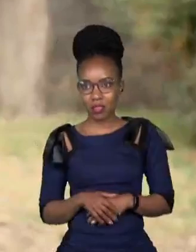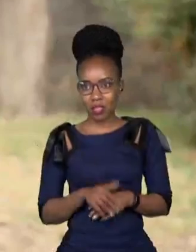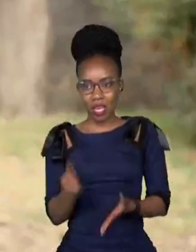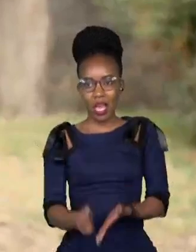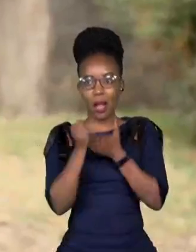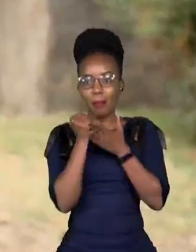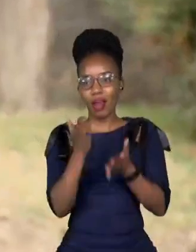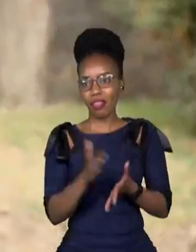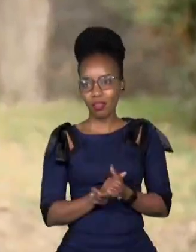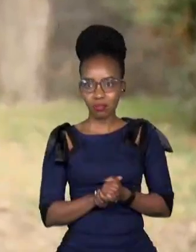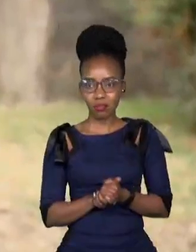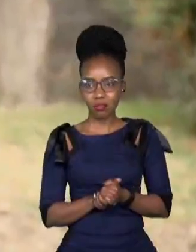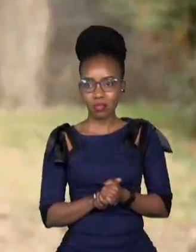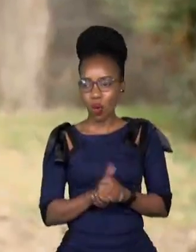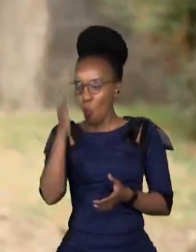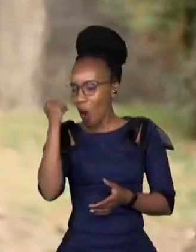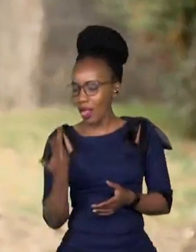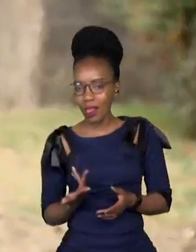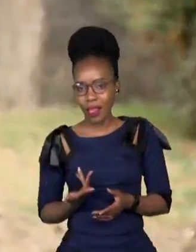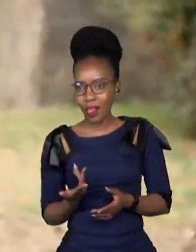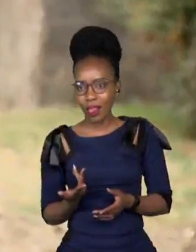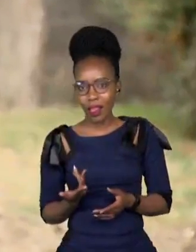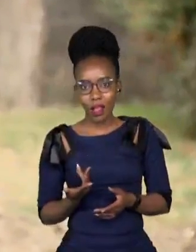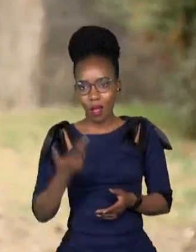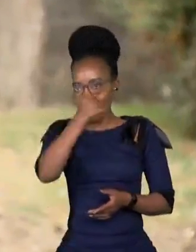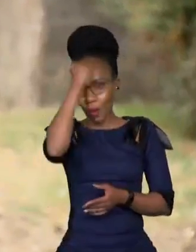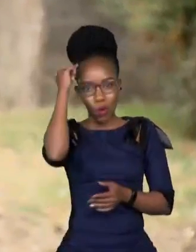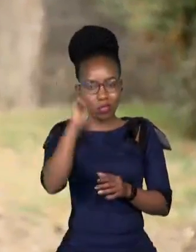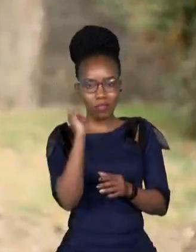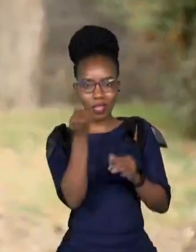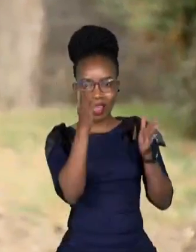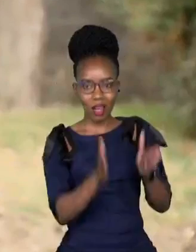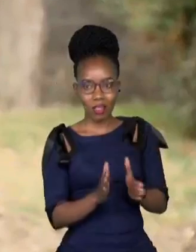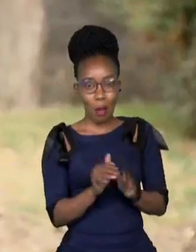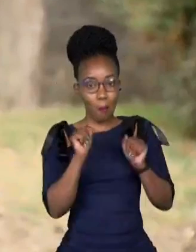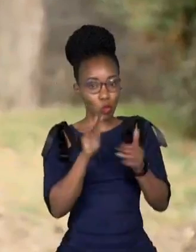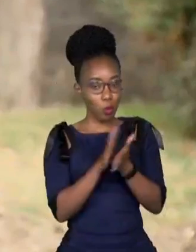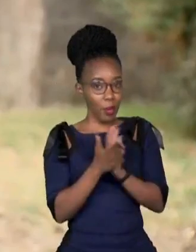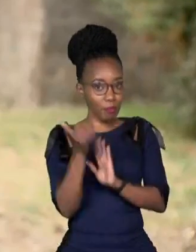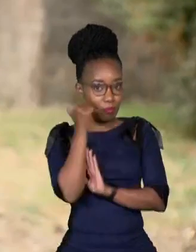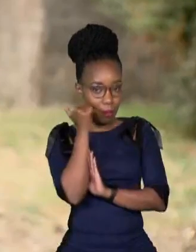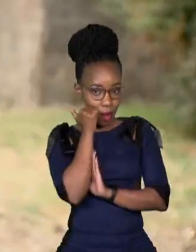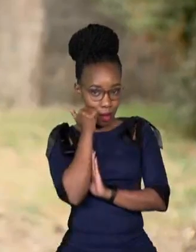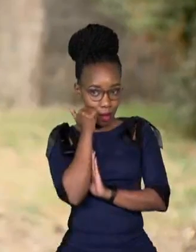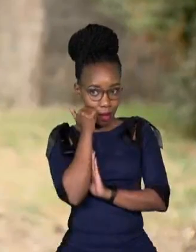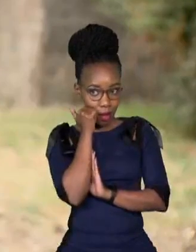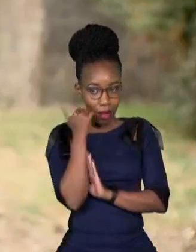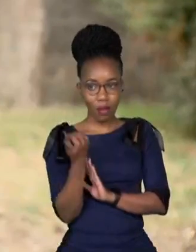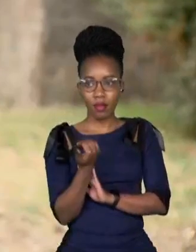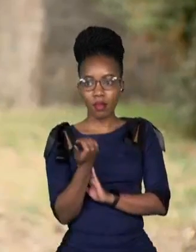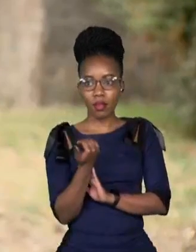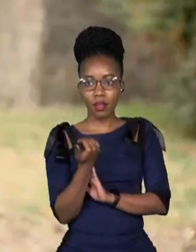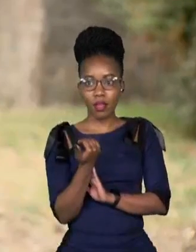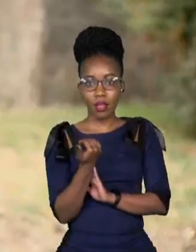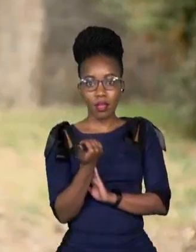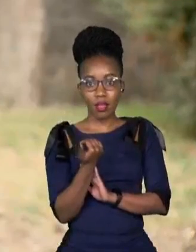isaidi kwa nini, kwa maana mwananchi kwa kawaida anaweza kuoncheka. Na ile